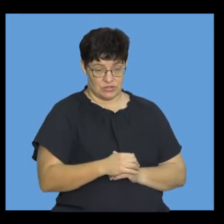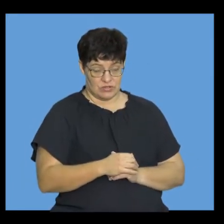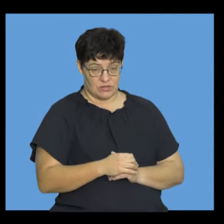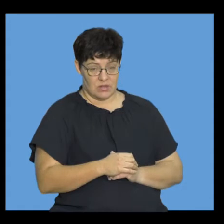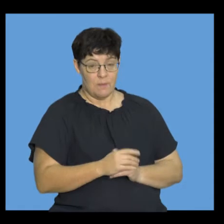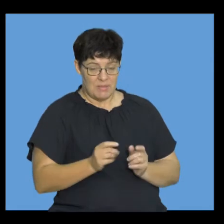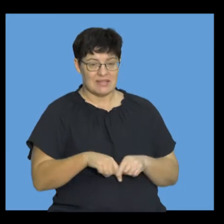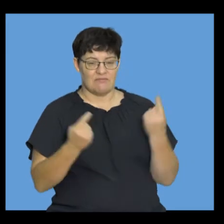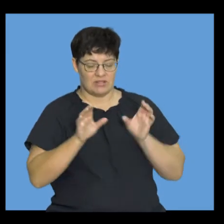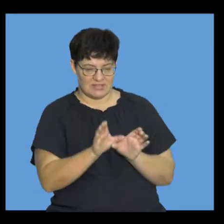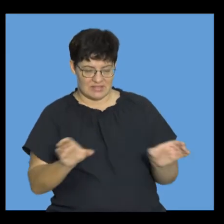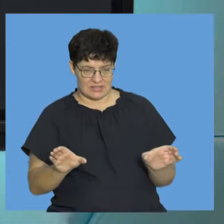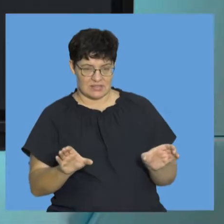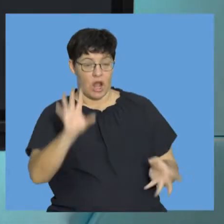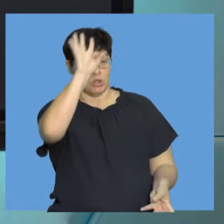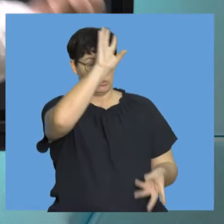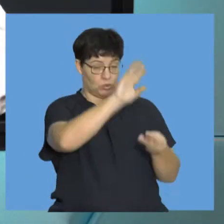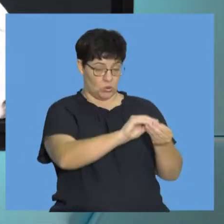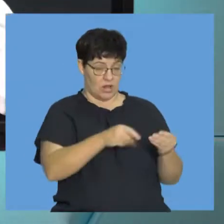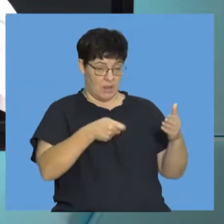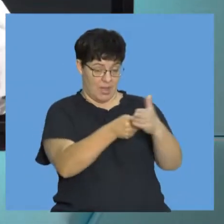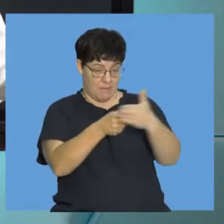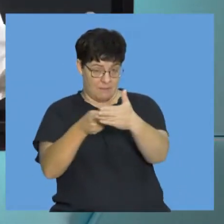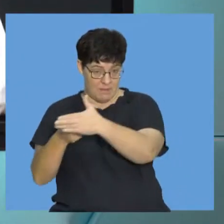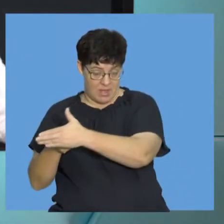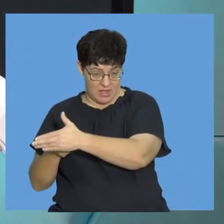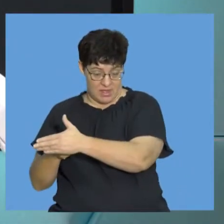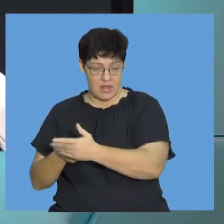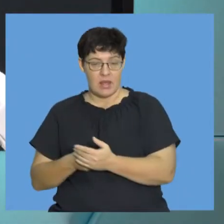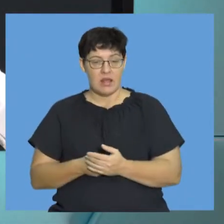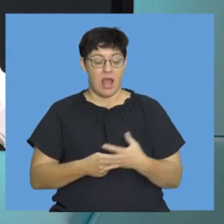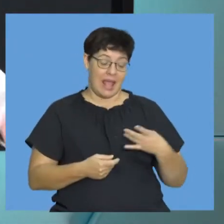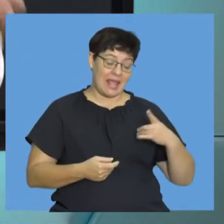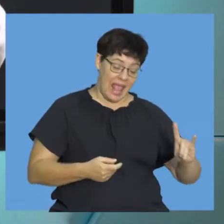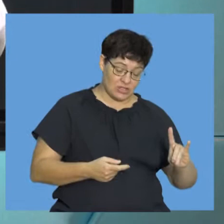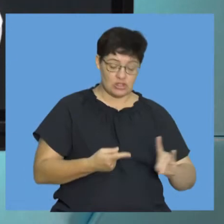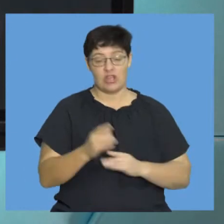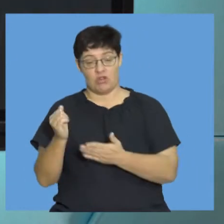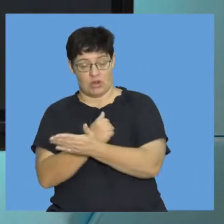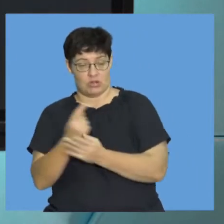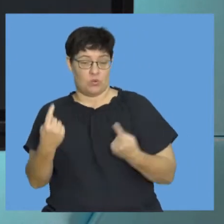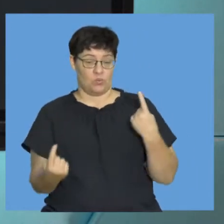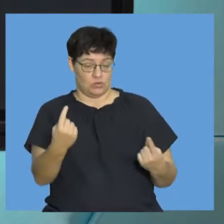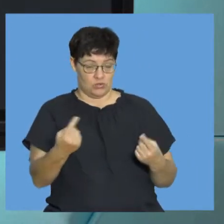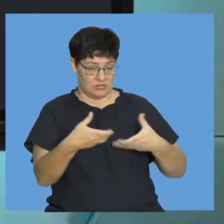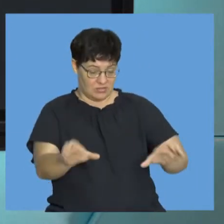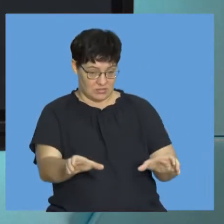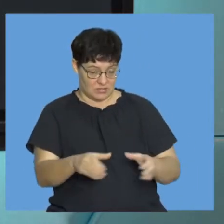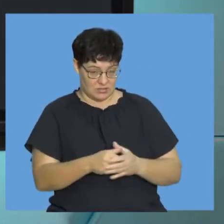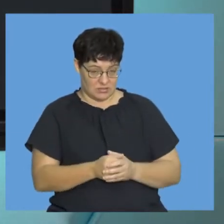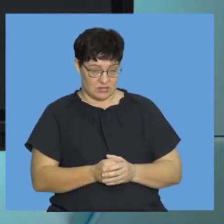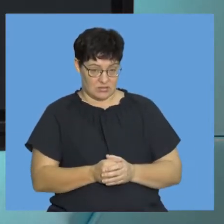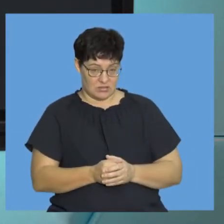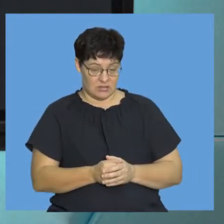between total purchases, which is the cash component, which is the credit component. Cash component in the month of